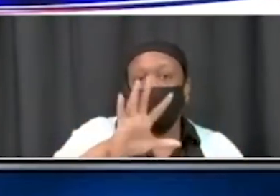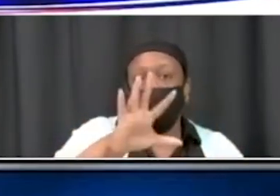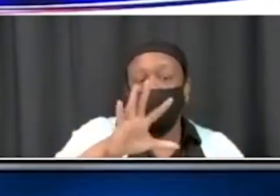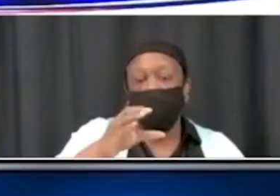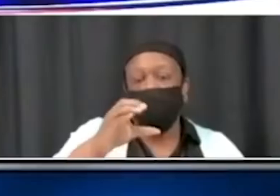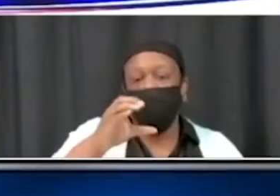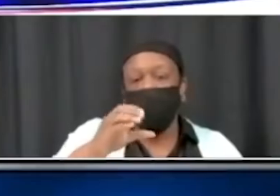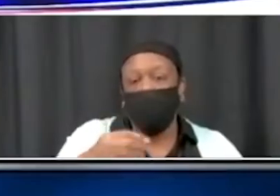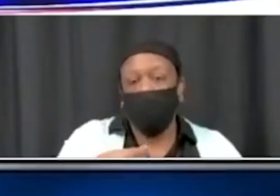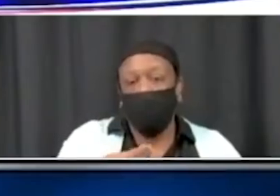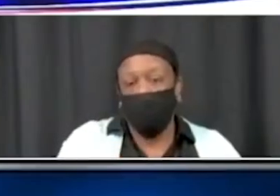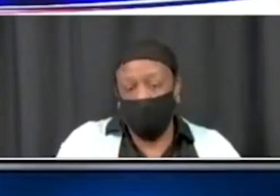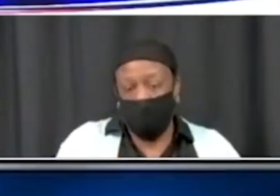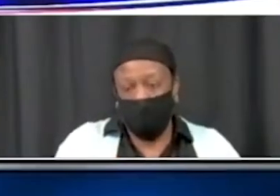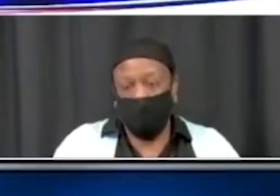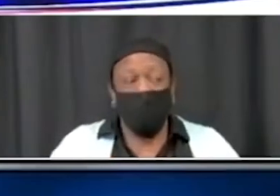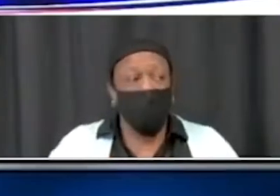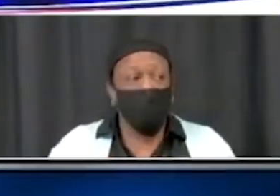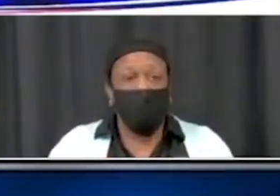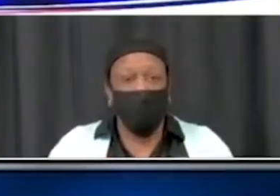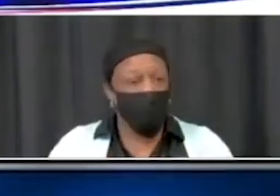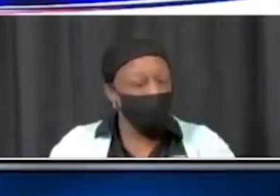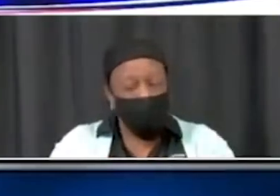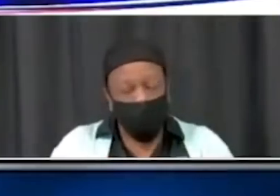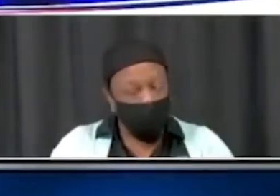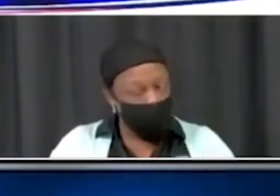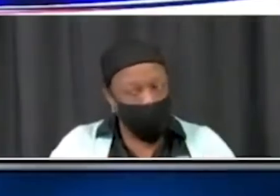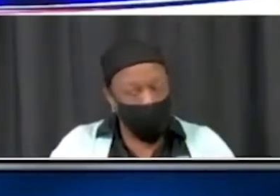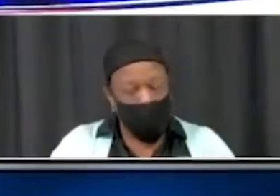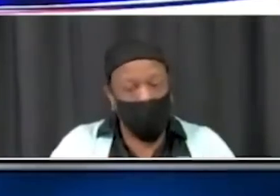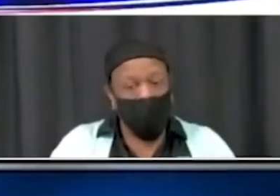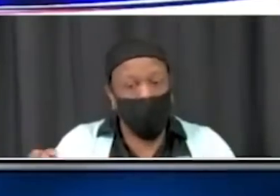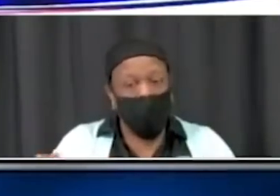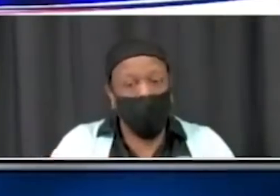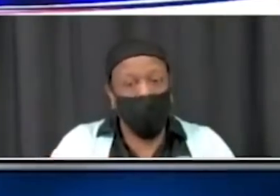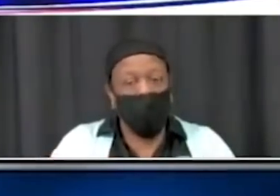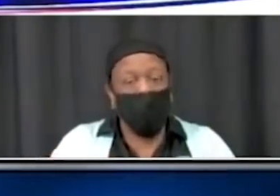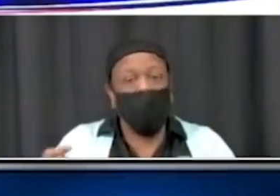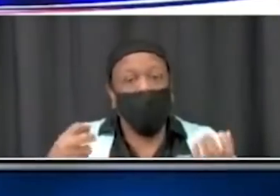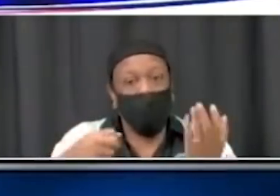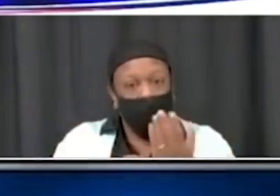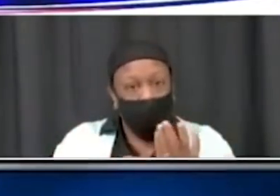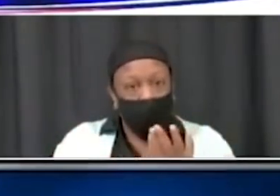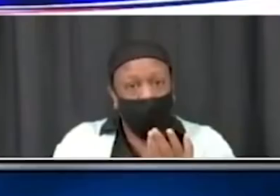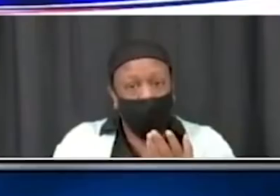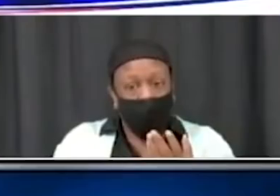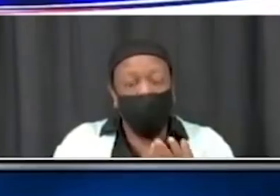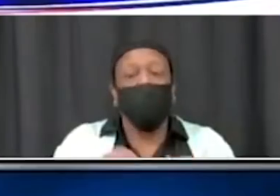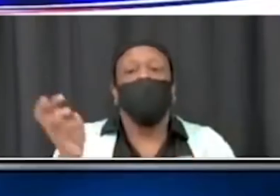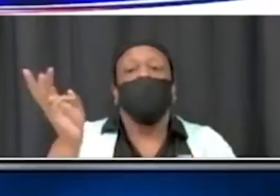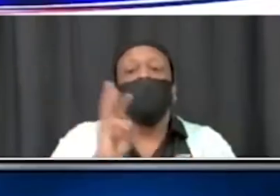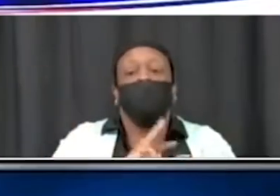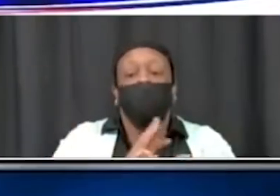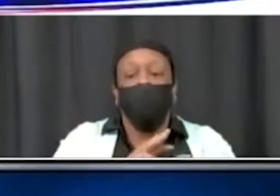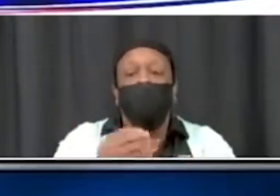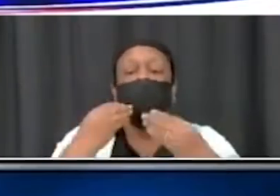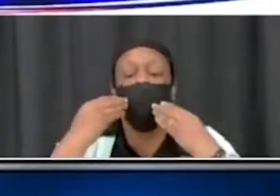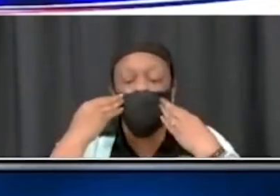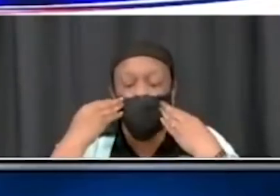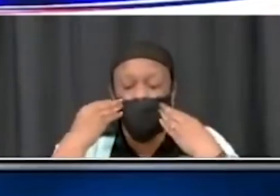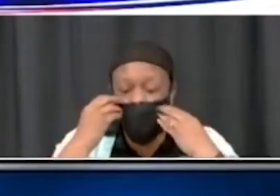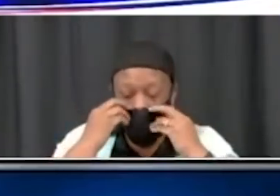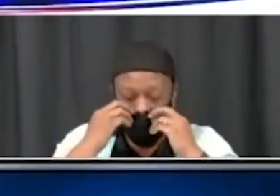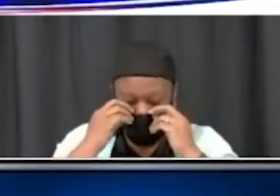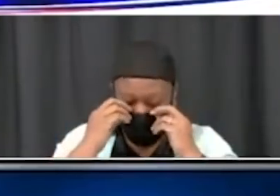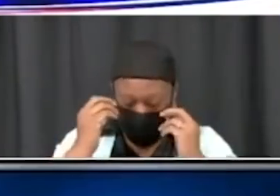these fines. We have delayed the use of these tickets for quite a long time. It means that we do not want to